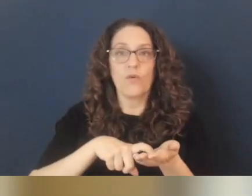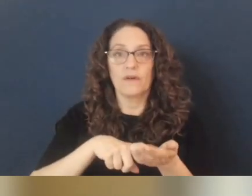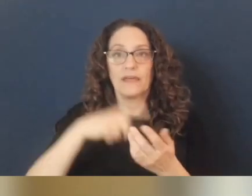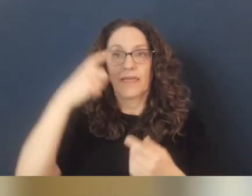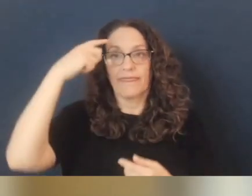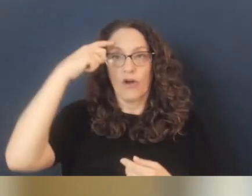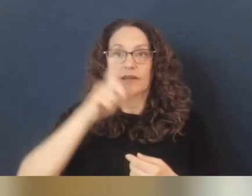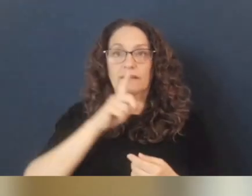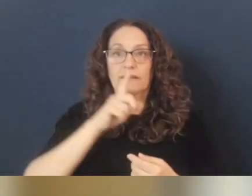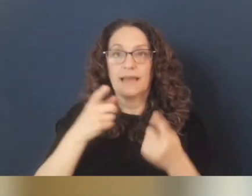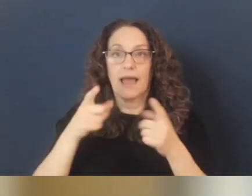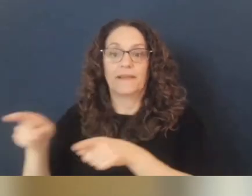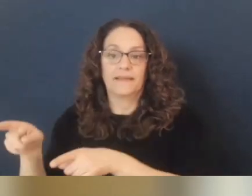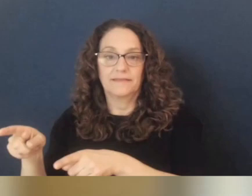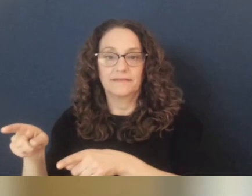A thought is a thought.